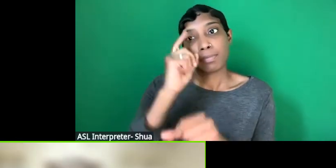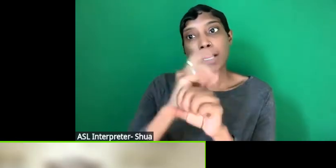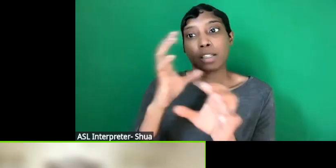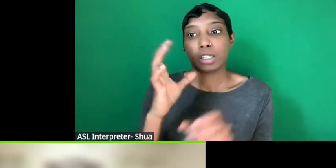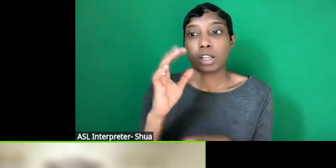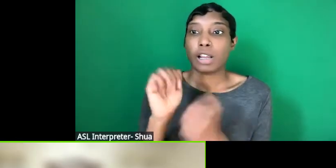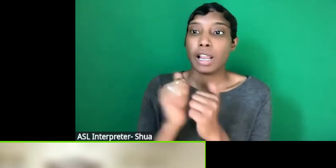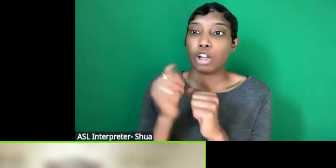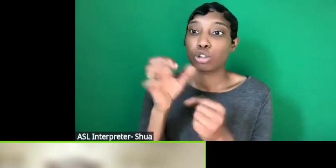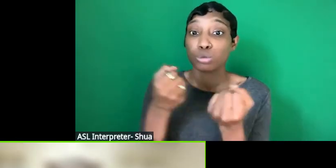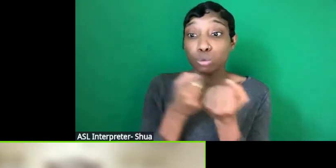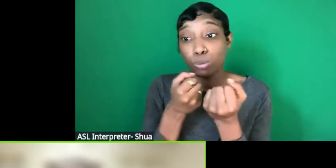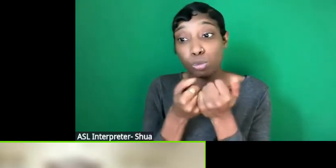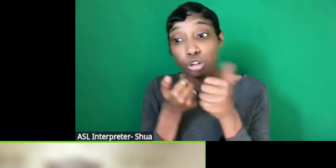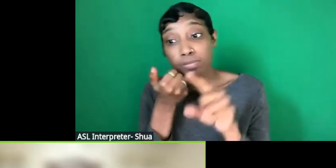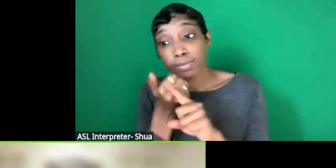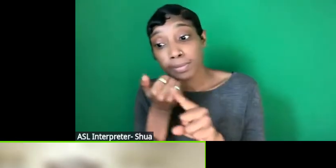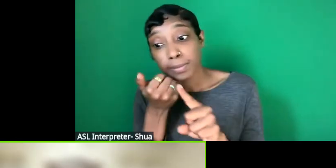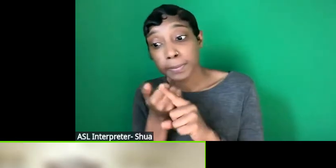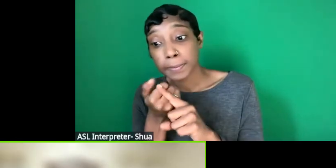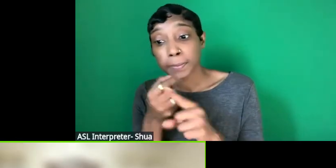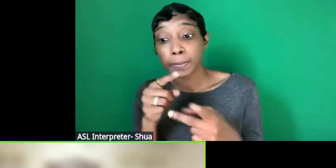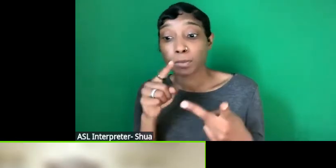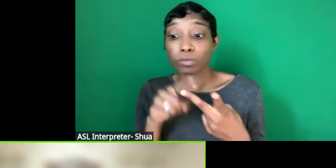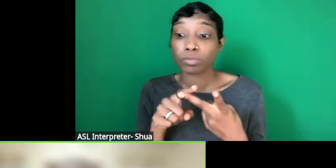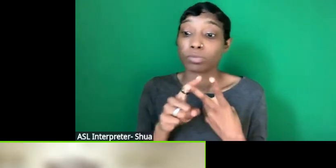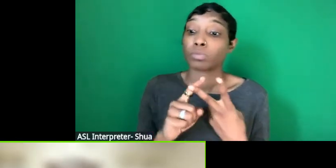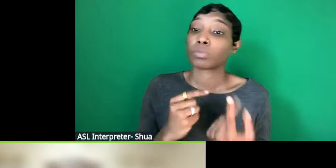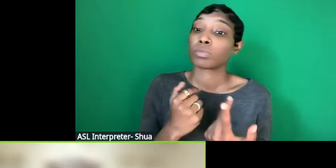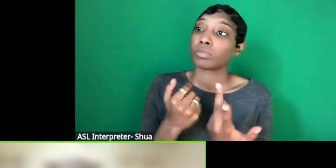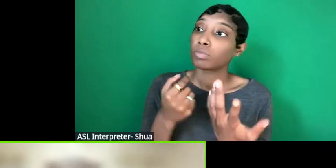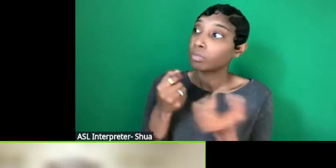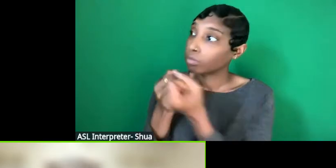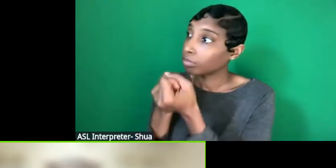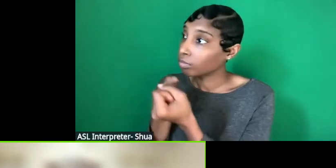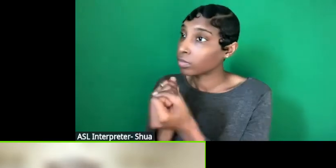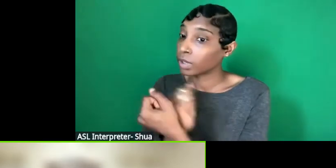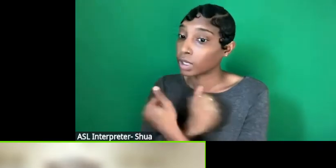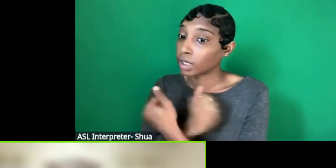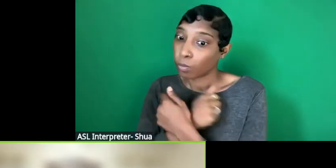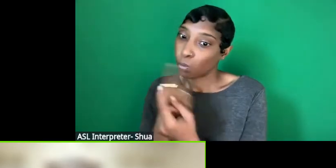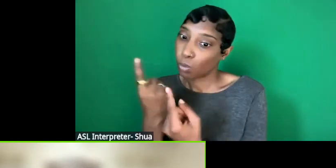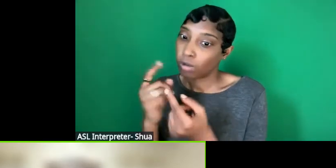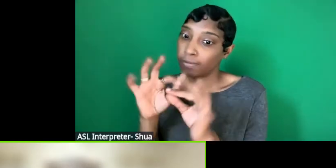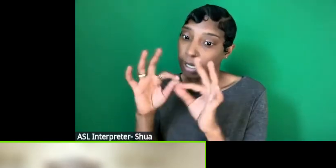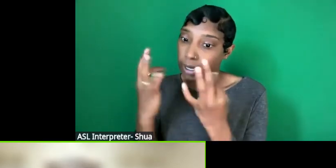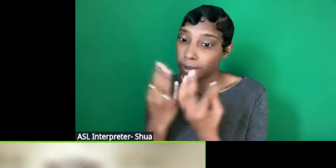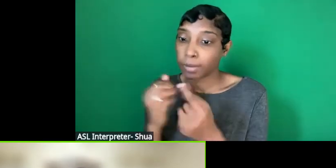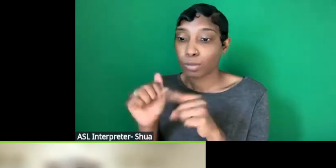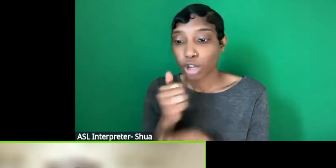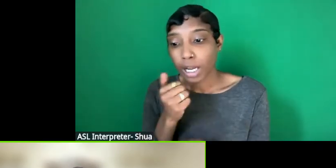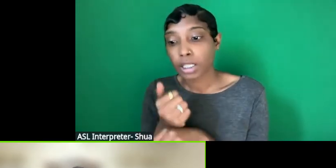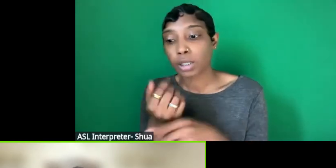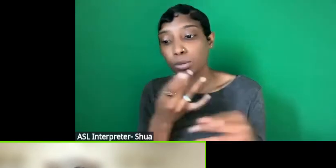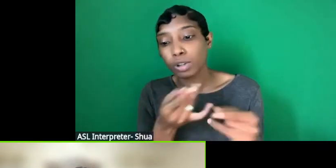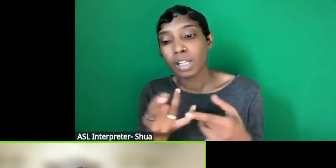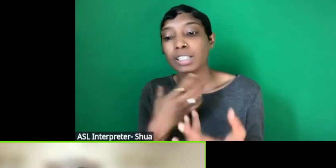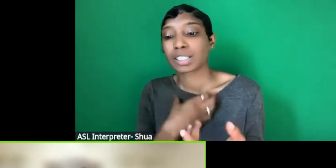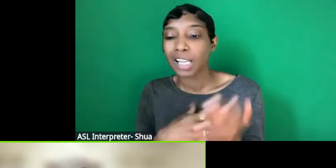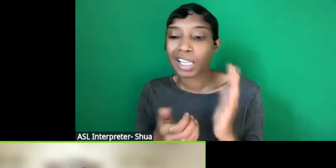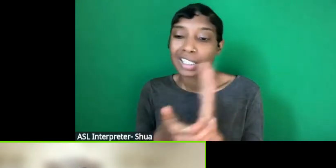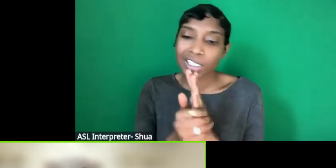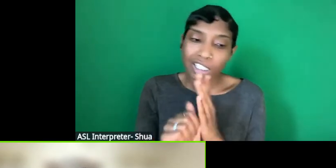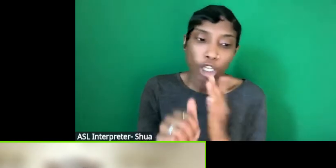your own and loved ones' practice to gain proficiency in a desired skill area, but be aware